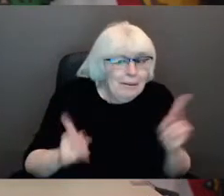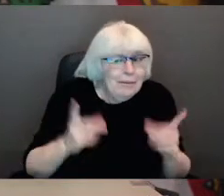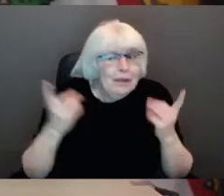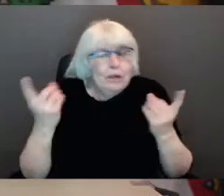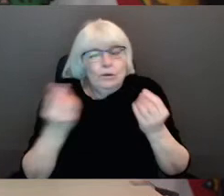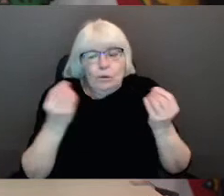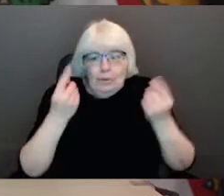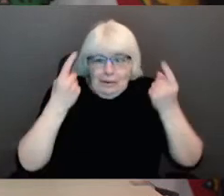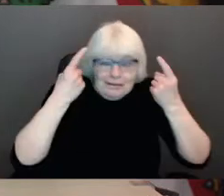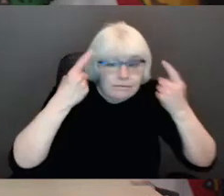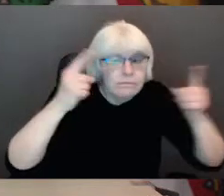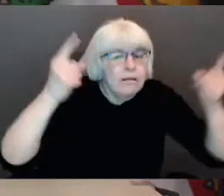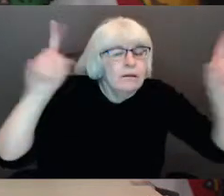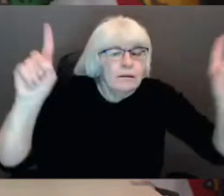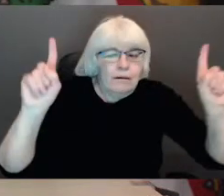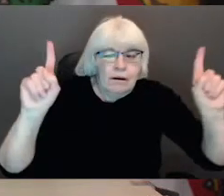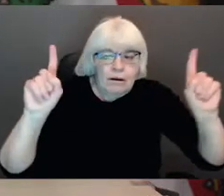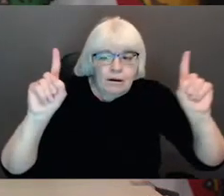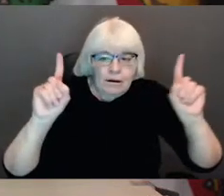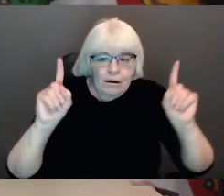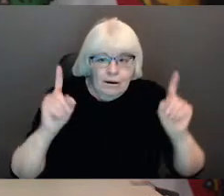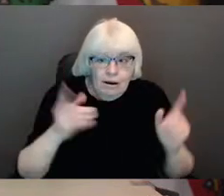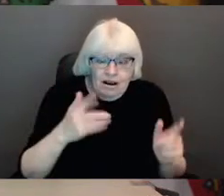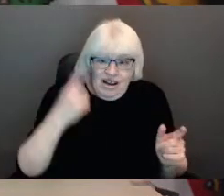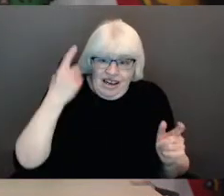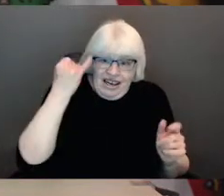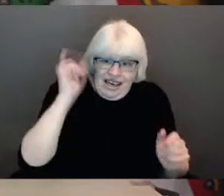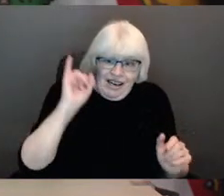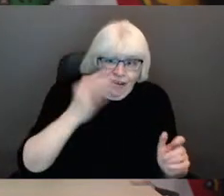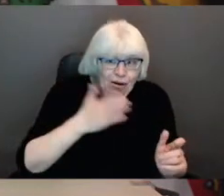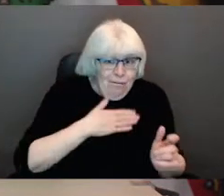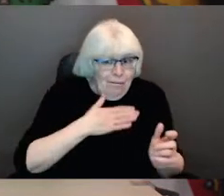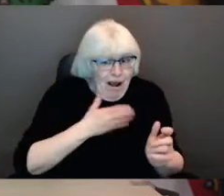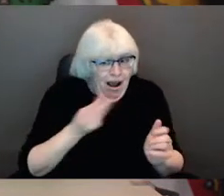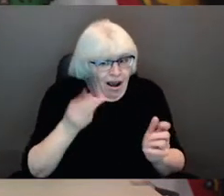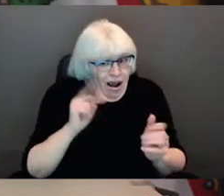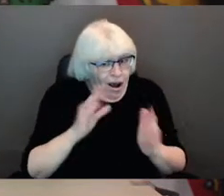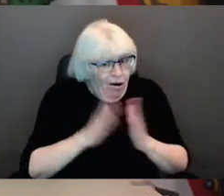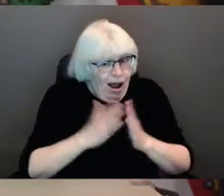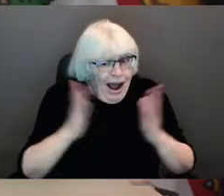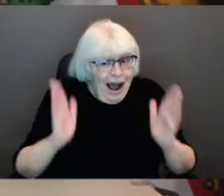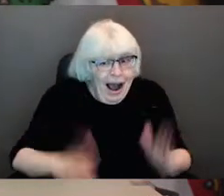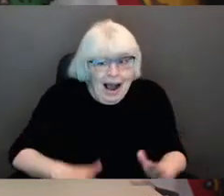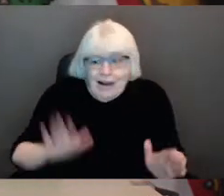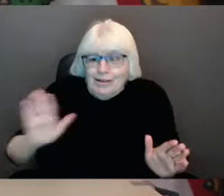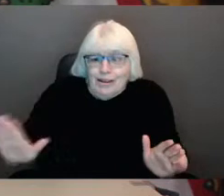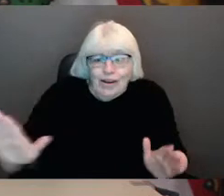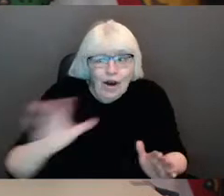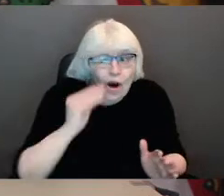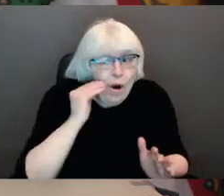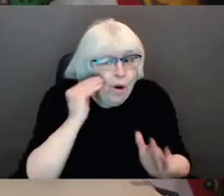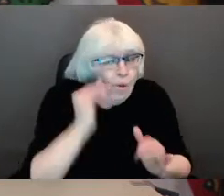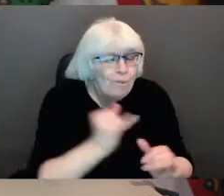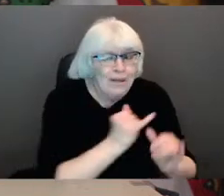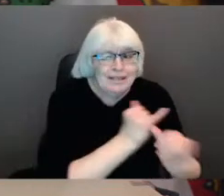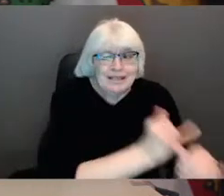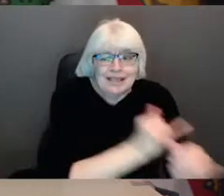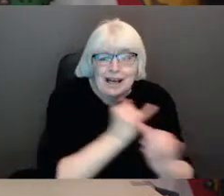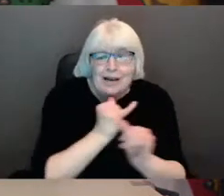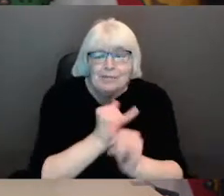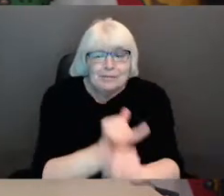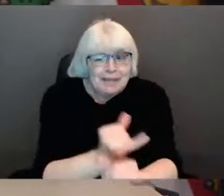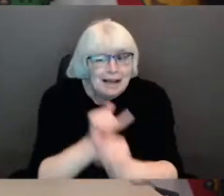if my own household was any indication of what was taking place across PEI, I expect that there were equal parts